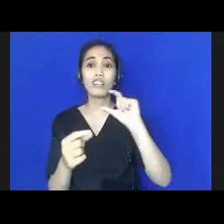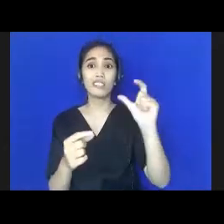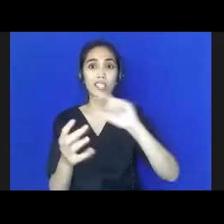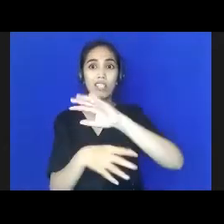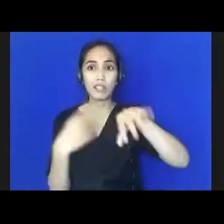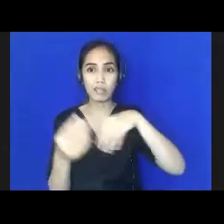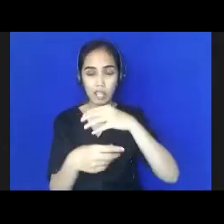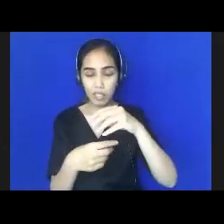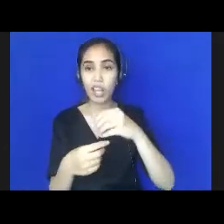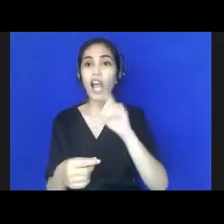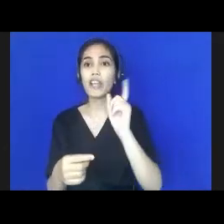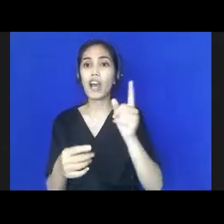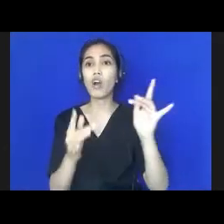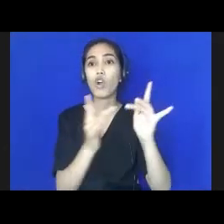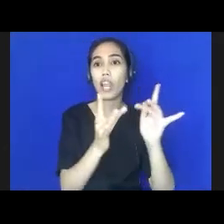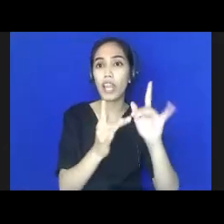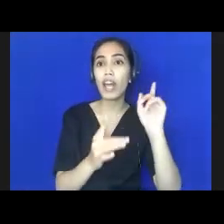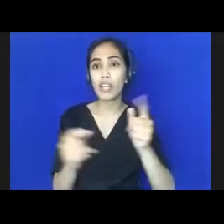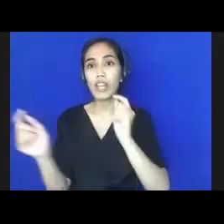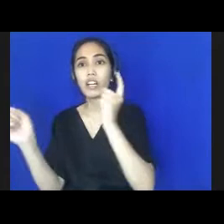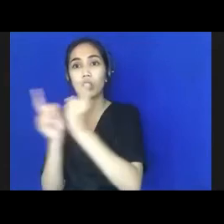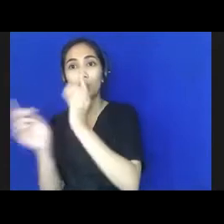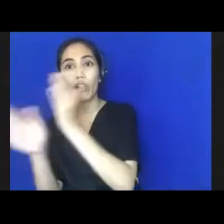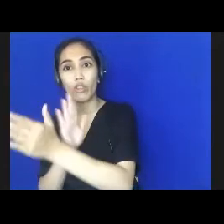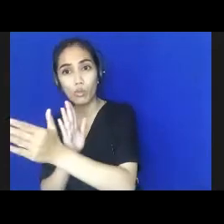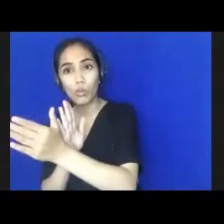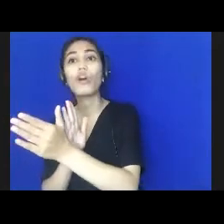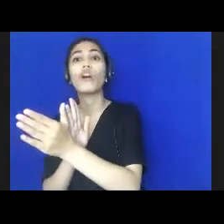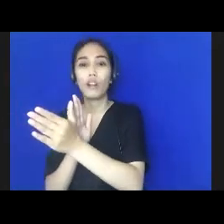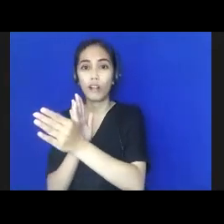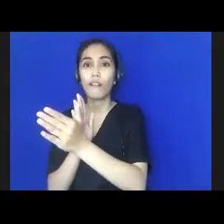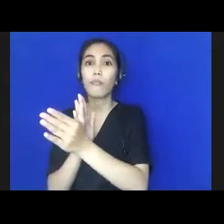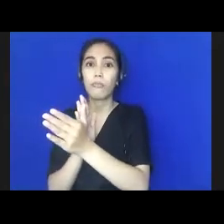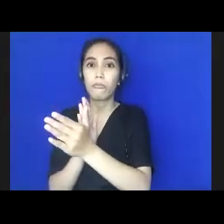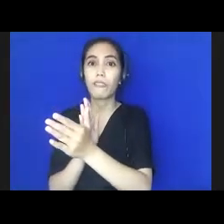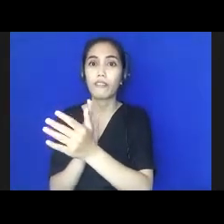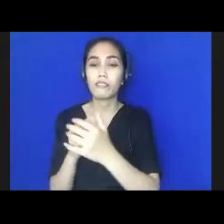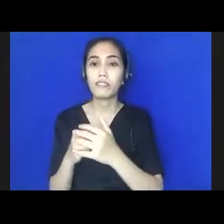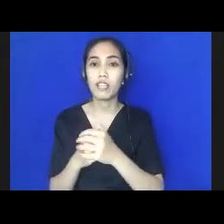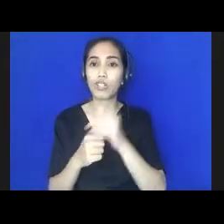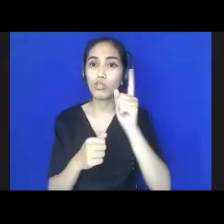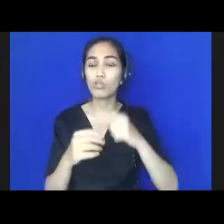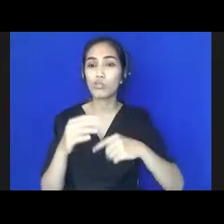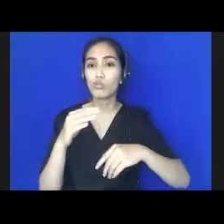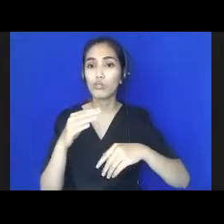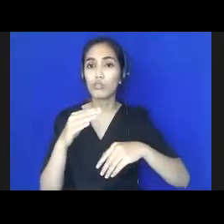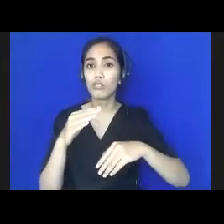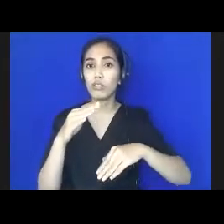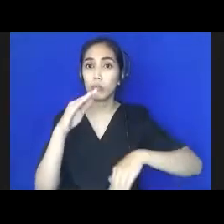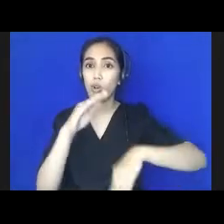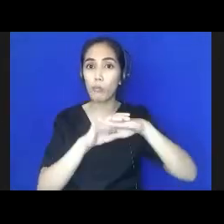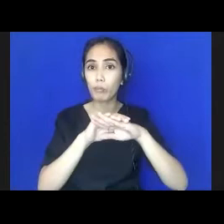offline. They used mobile campaigns, optimizing local government and family planning